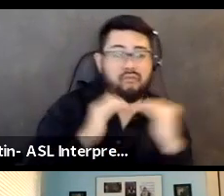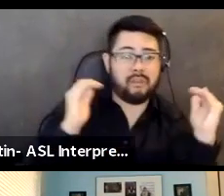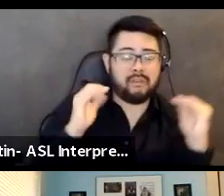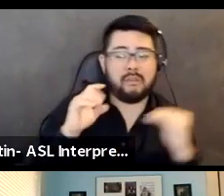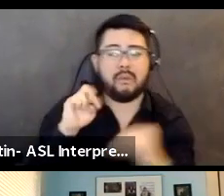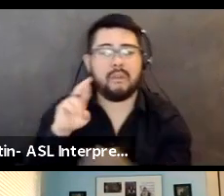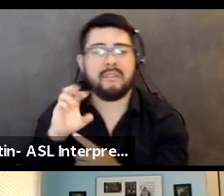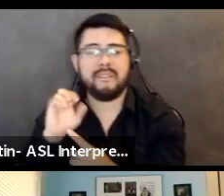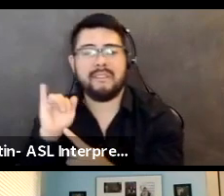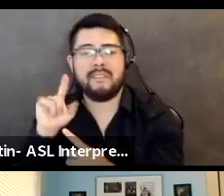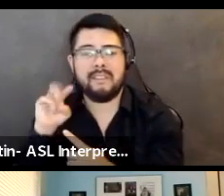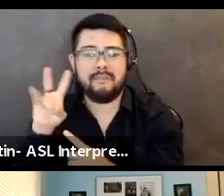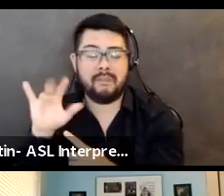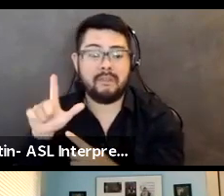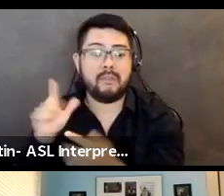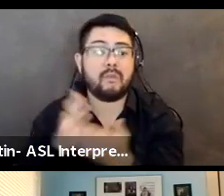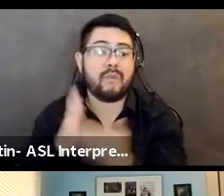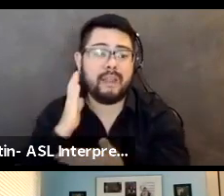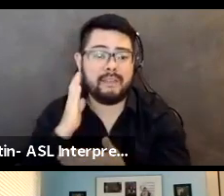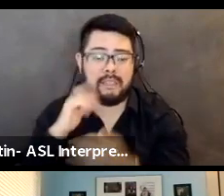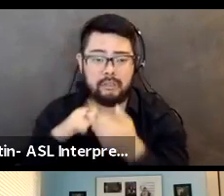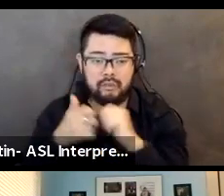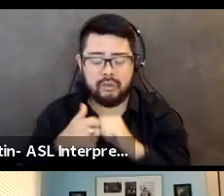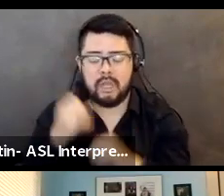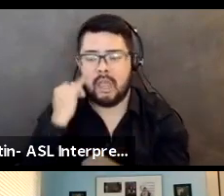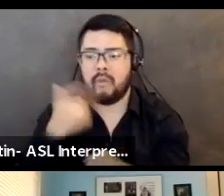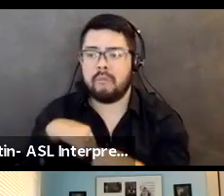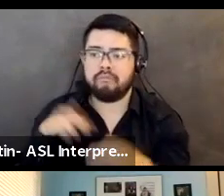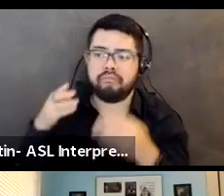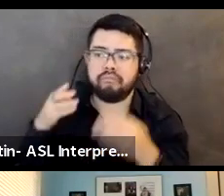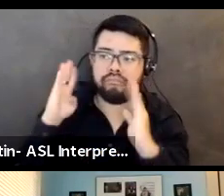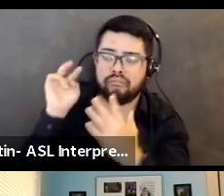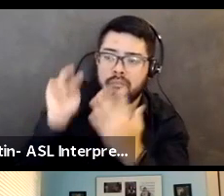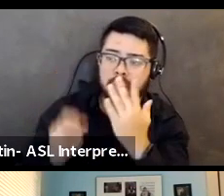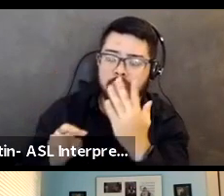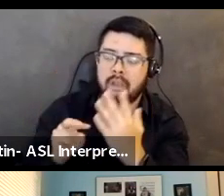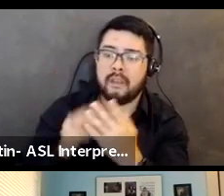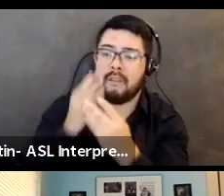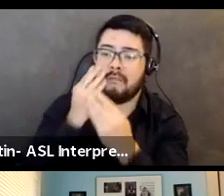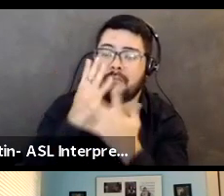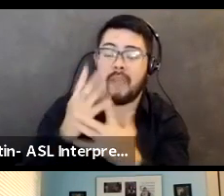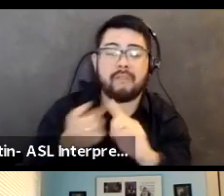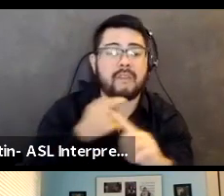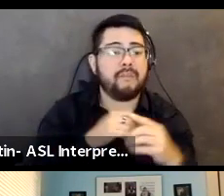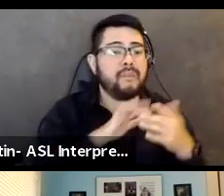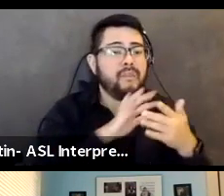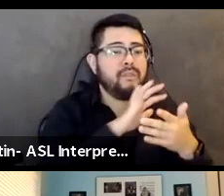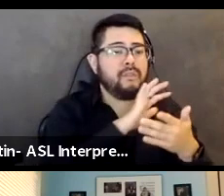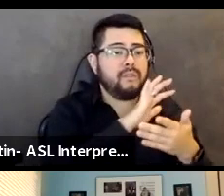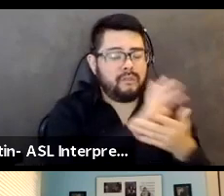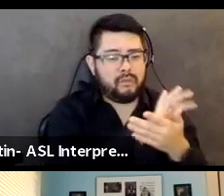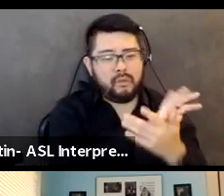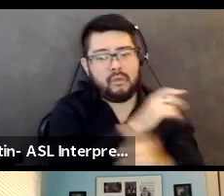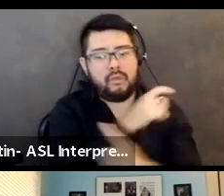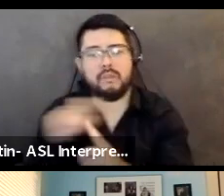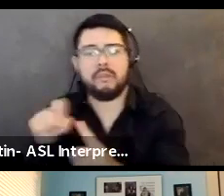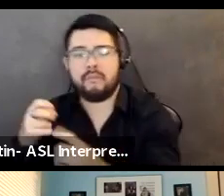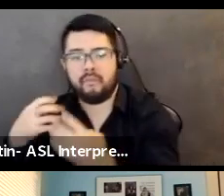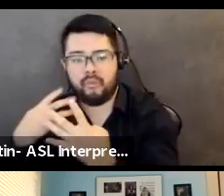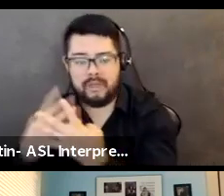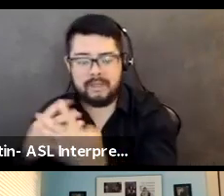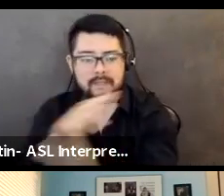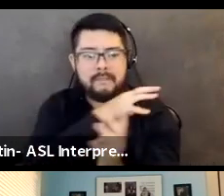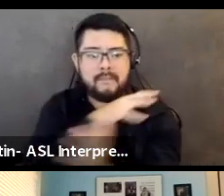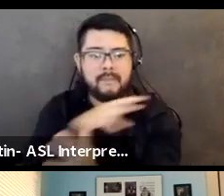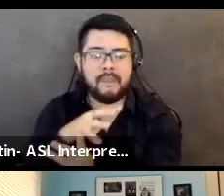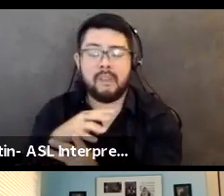issue if we pay attention to the data and the evidence about the school to prison pipeline pushing this vote to the lsc's was not